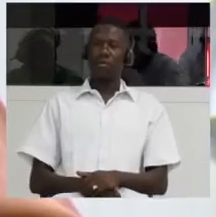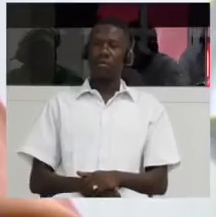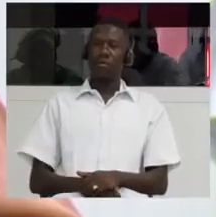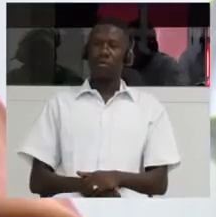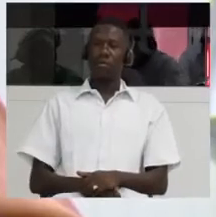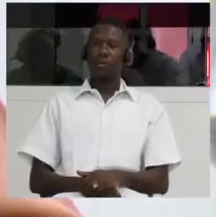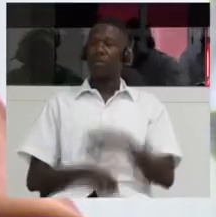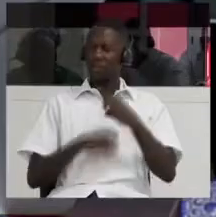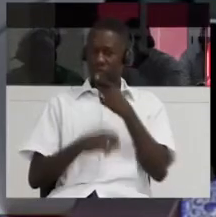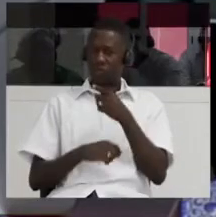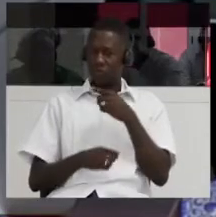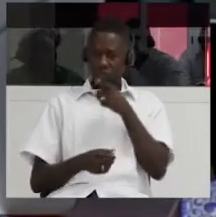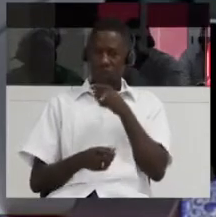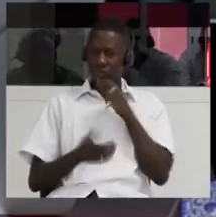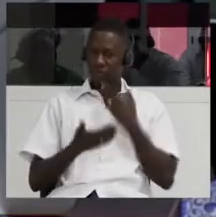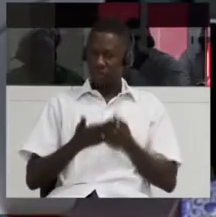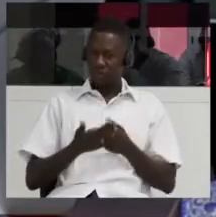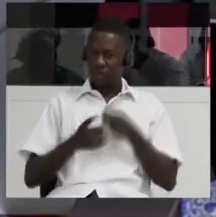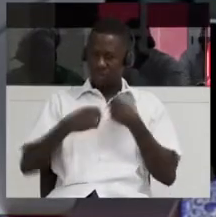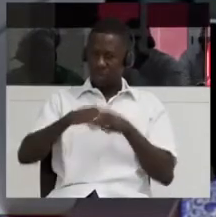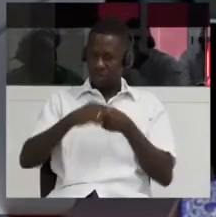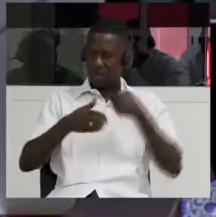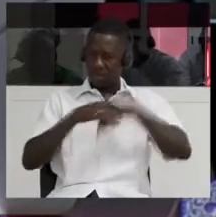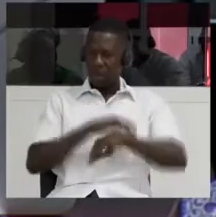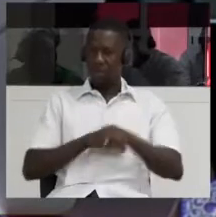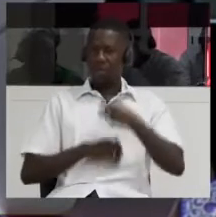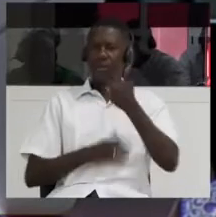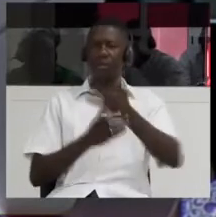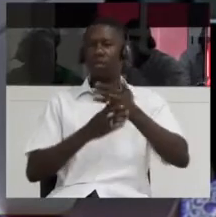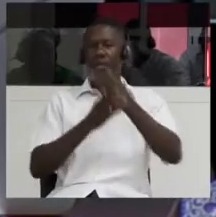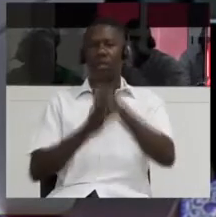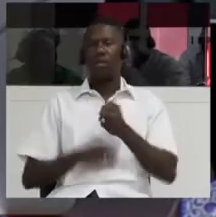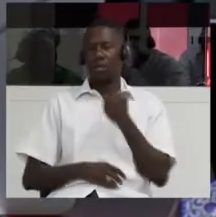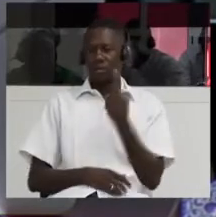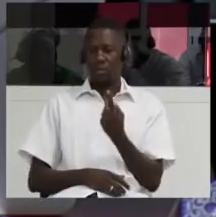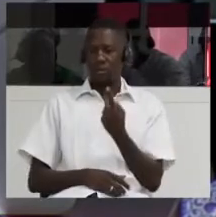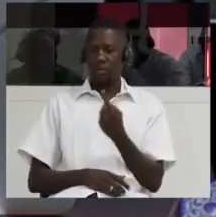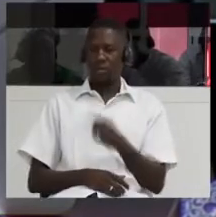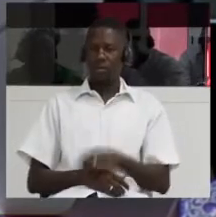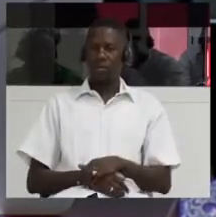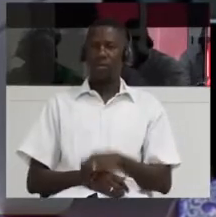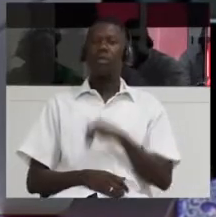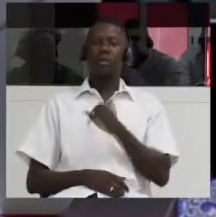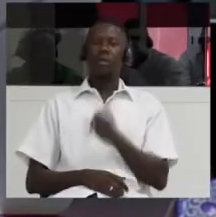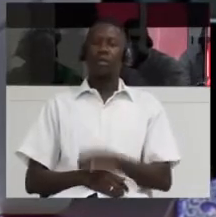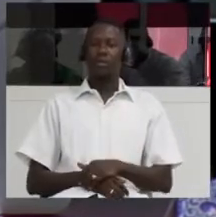Ultimately, you finished the training in 1991. Yes. And in which